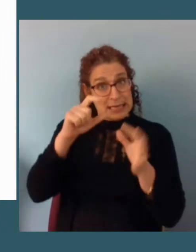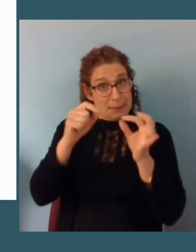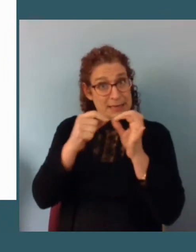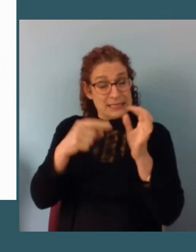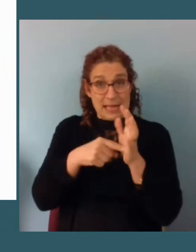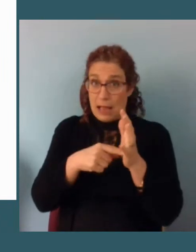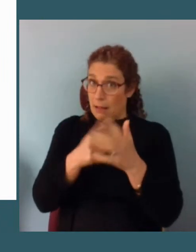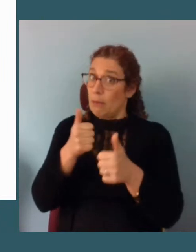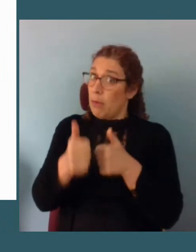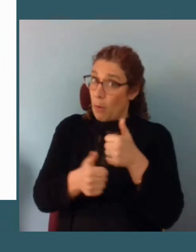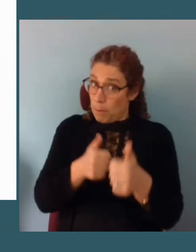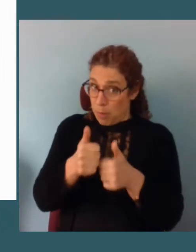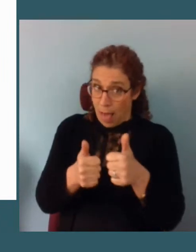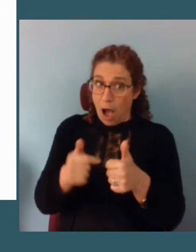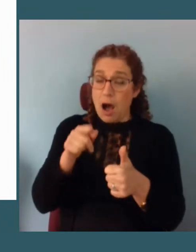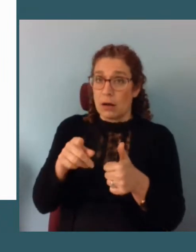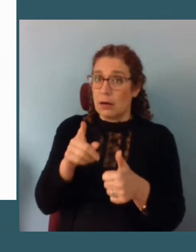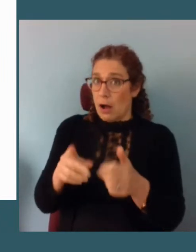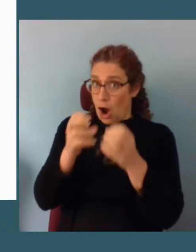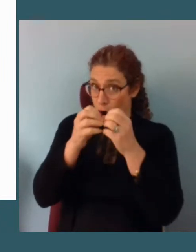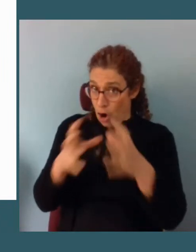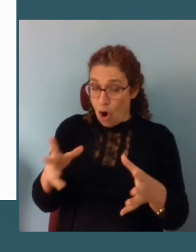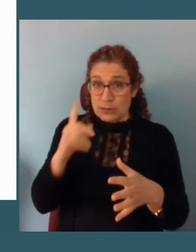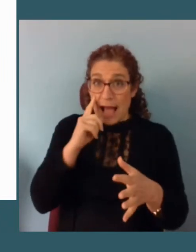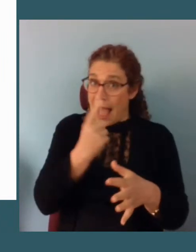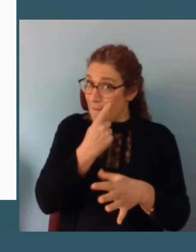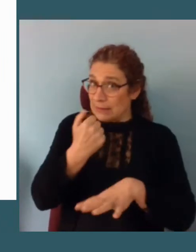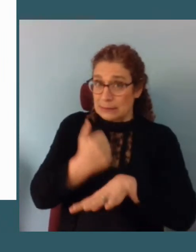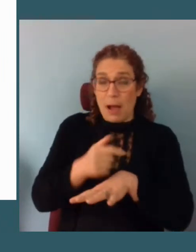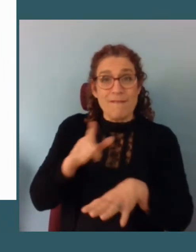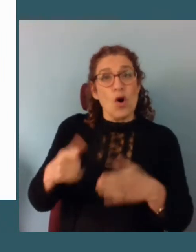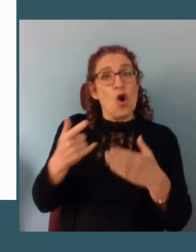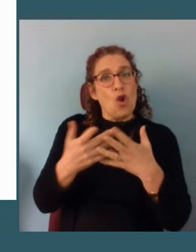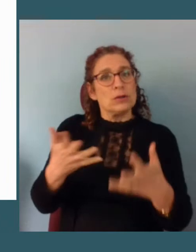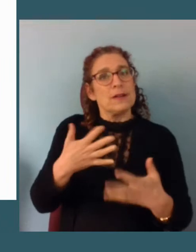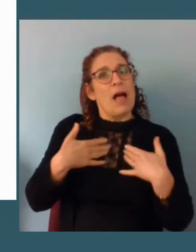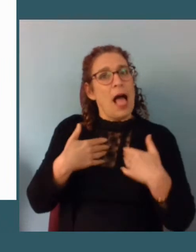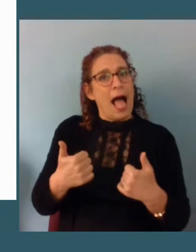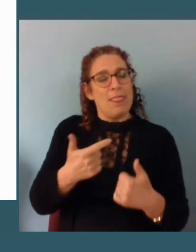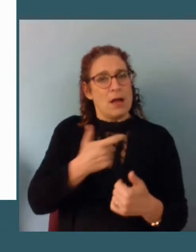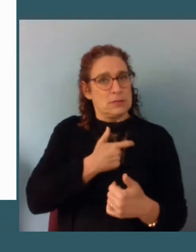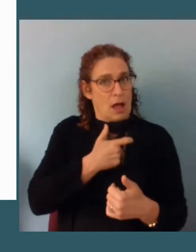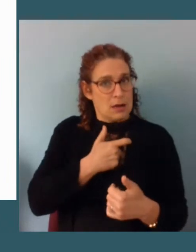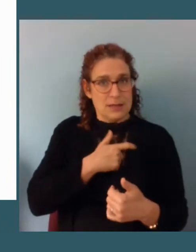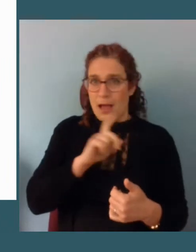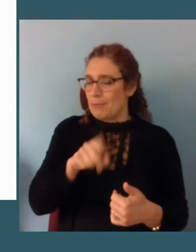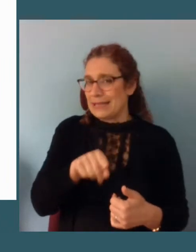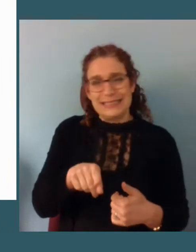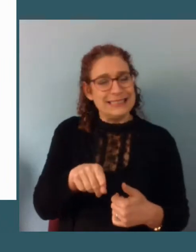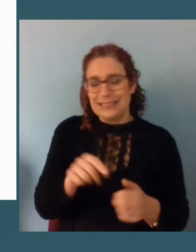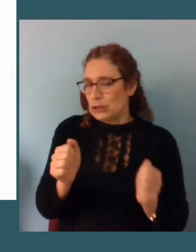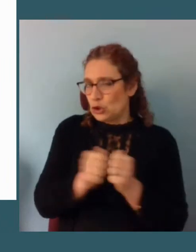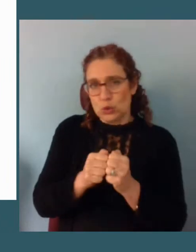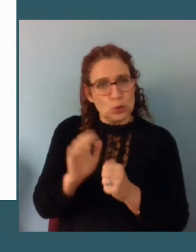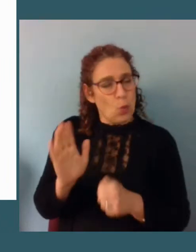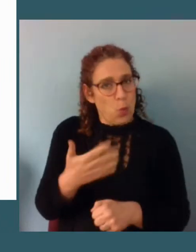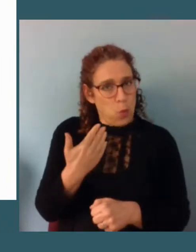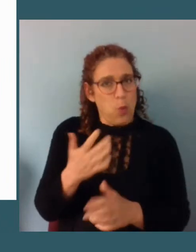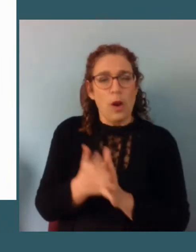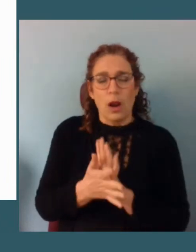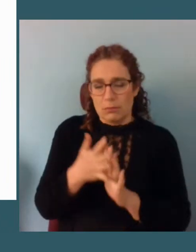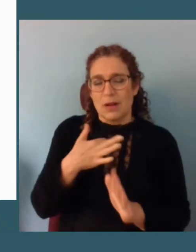has a large evidence base for lots of health anxiety, it does not suit everyone. So we are looking at